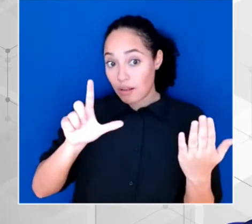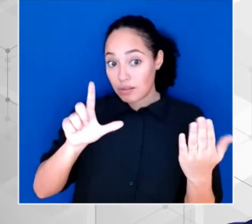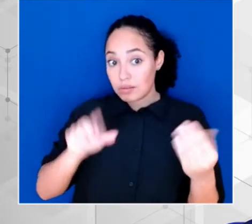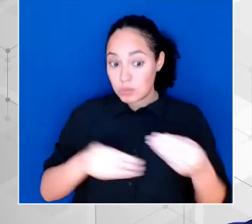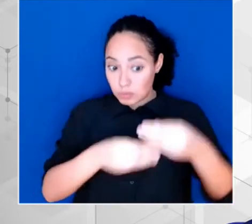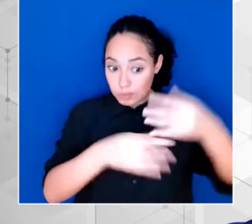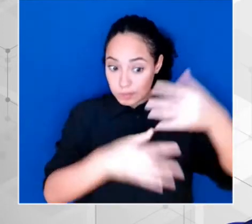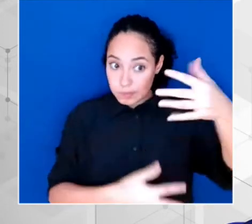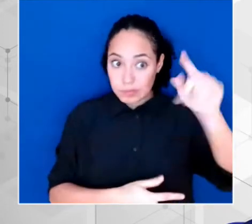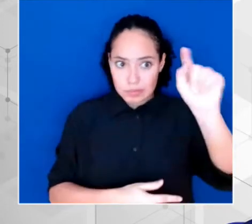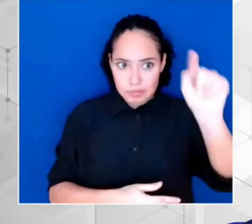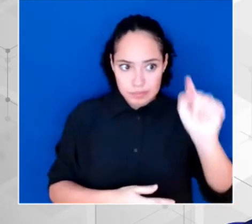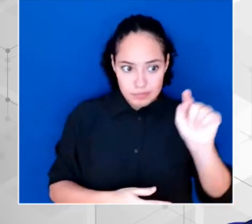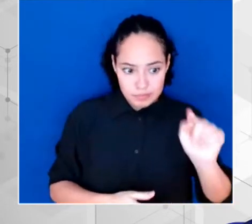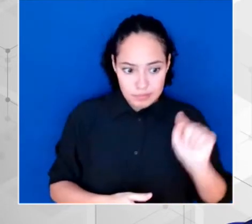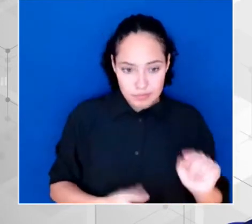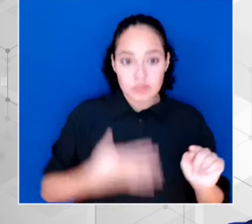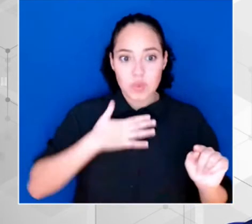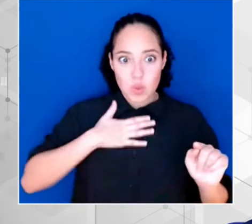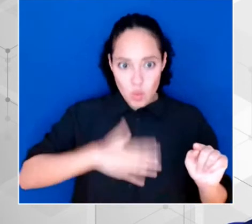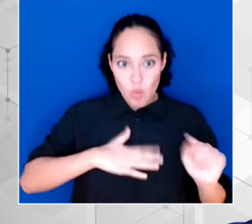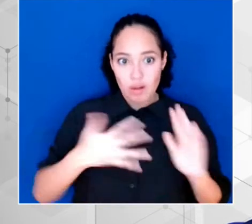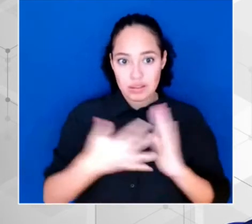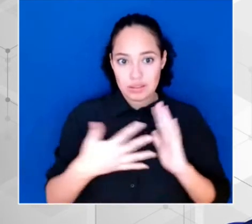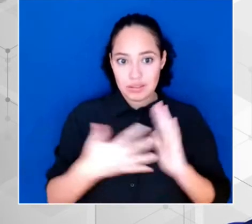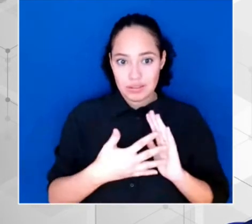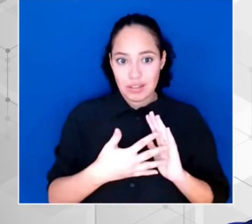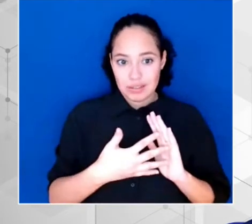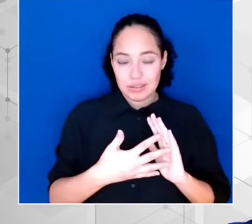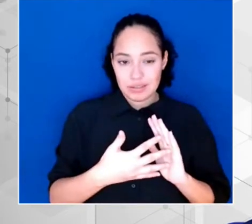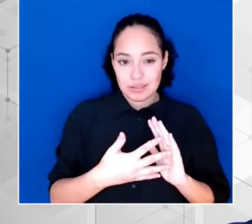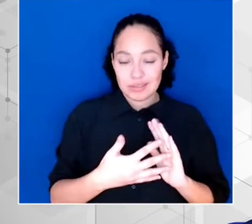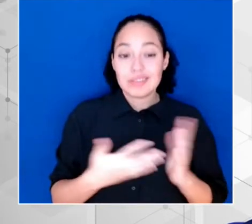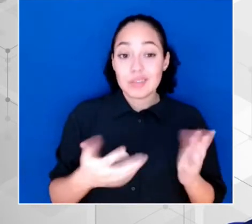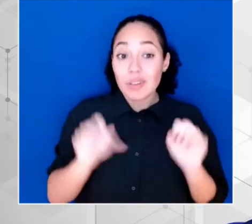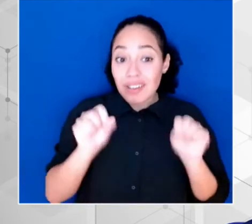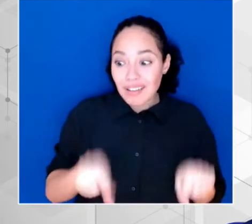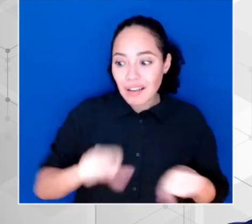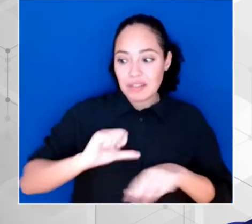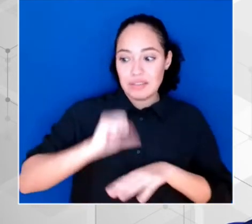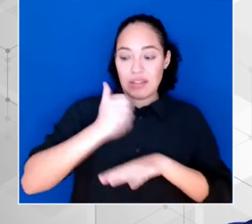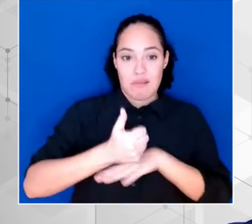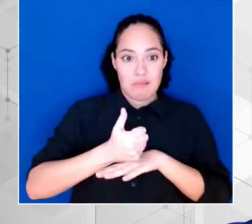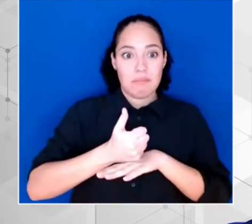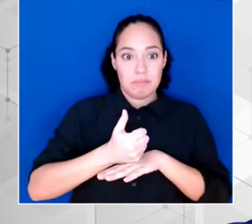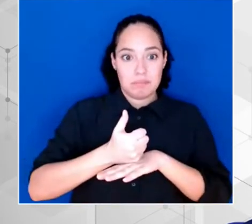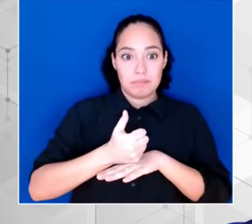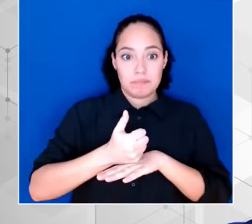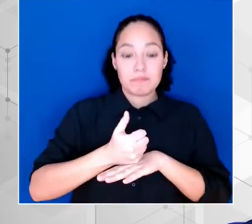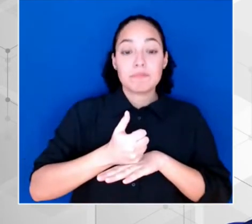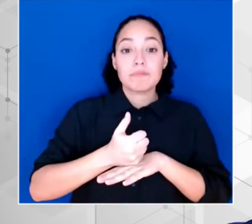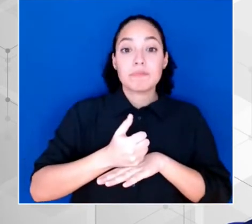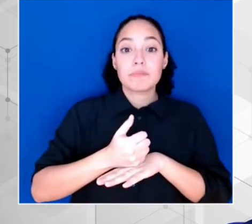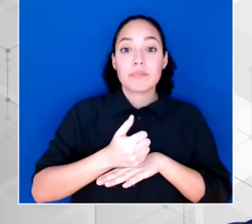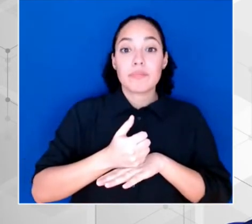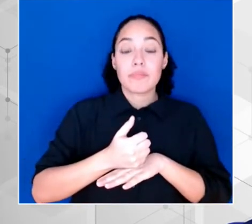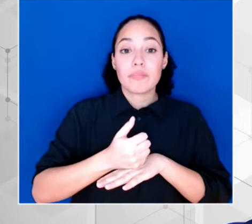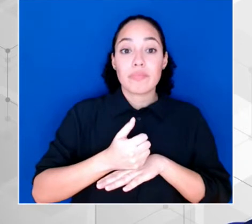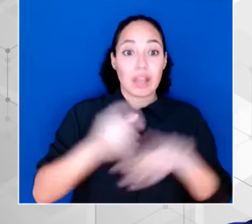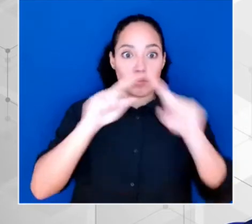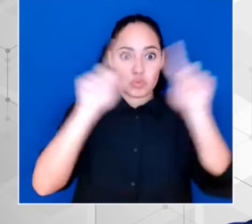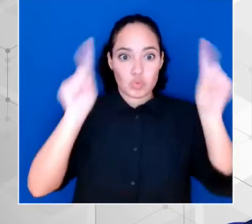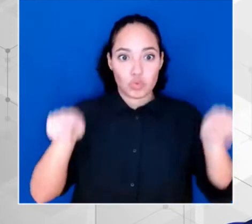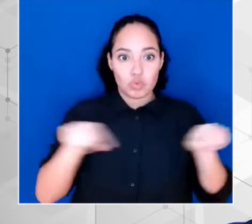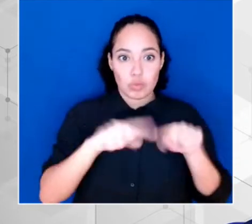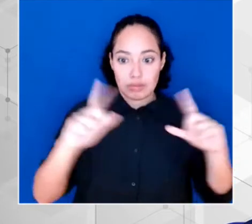is you can do actions. You can take a screen capture. You can navigate through the application. You